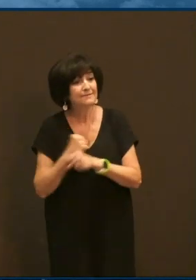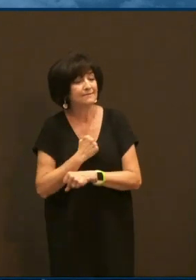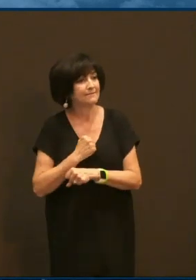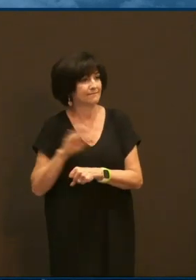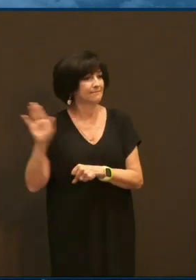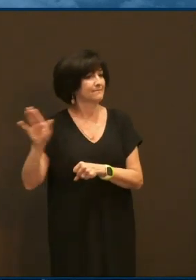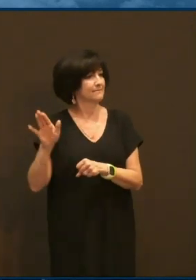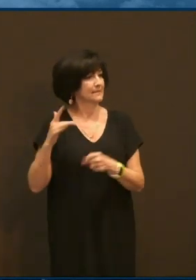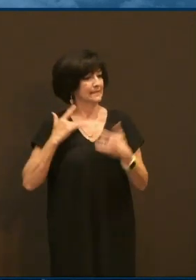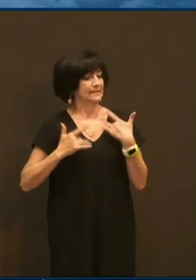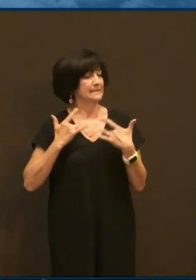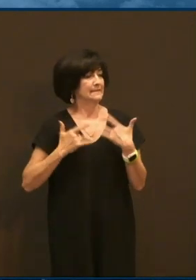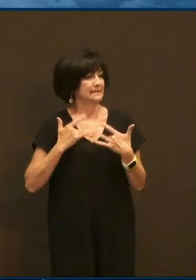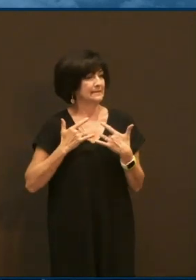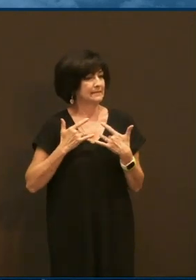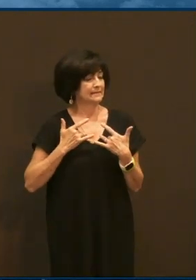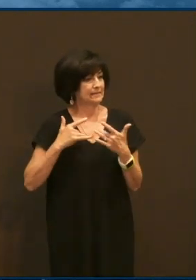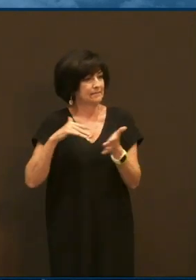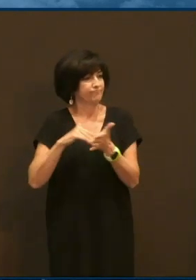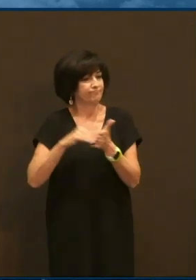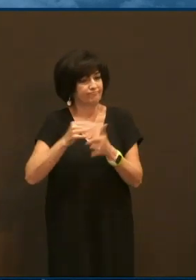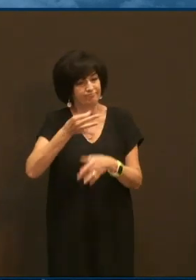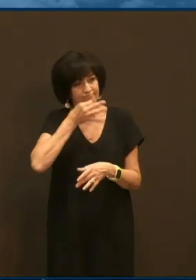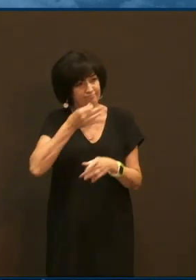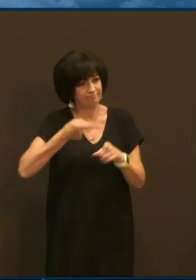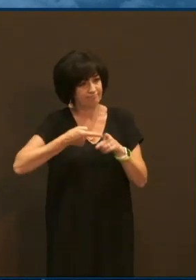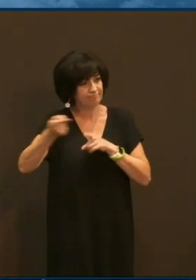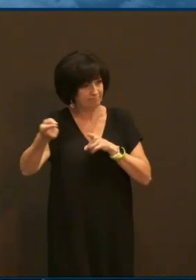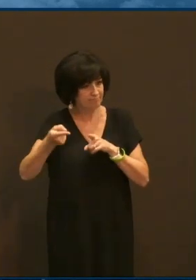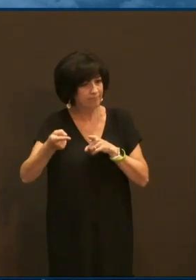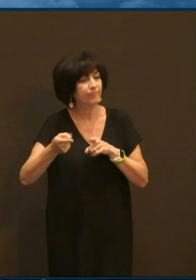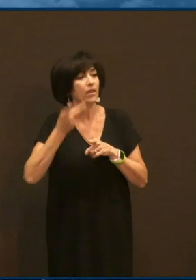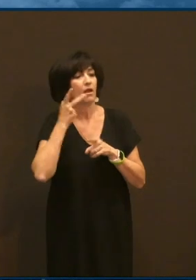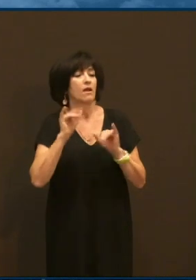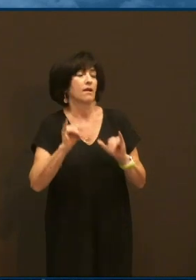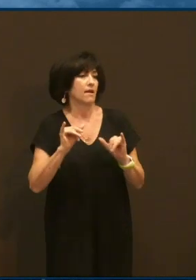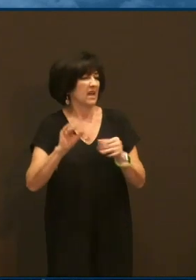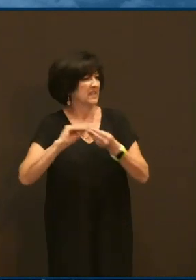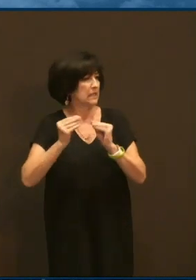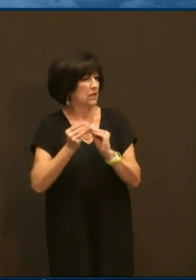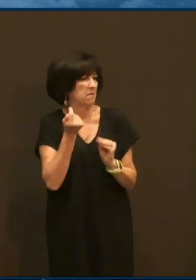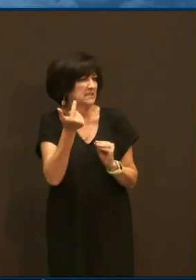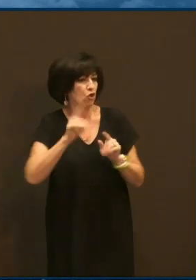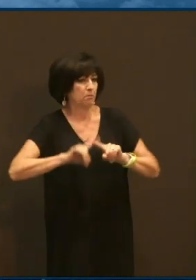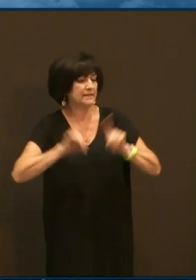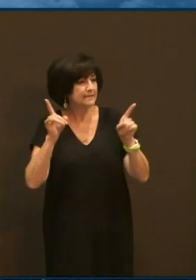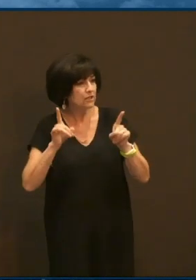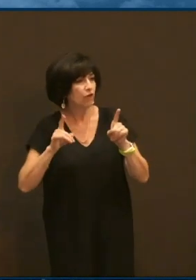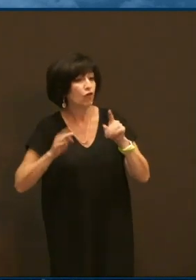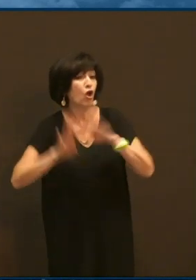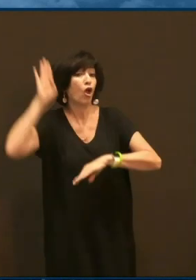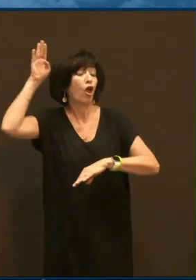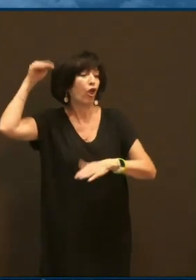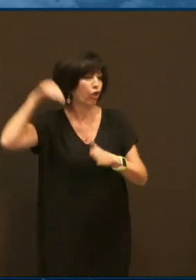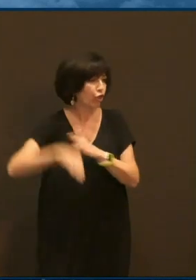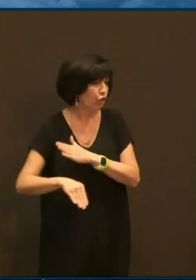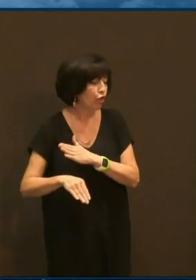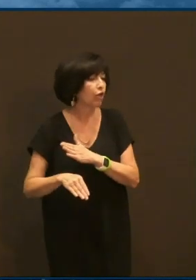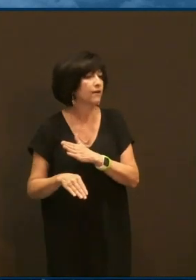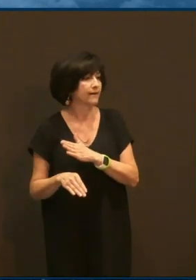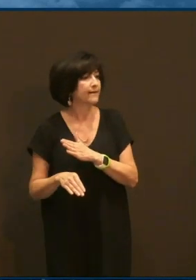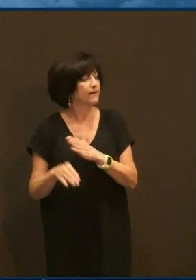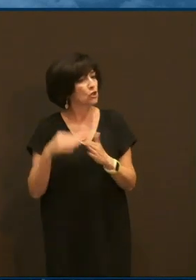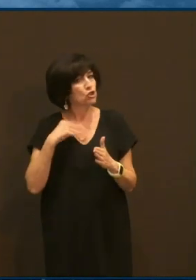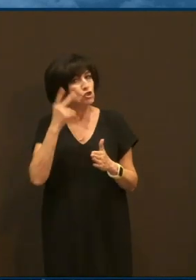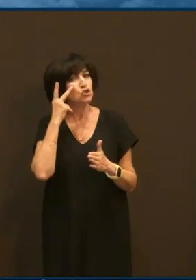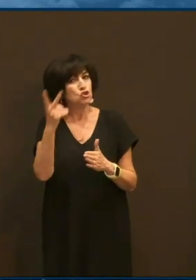epidemiologist, case for the dramatic exponential increase, the peaking, and then the decline. We did